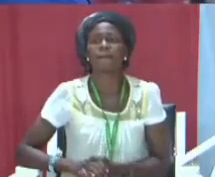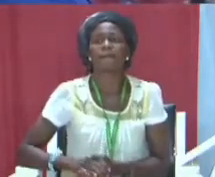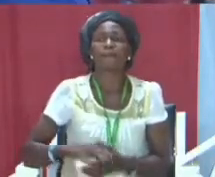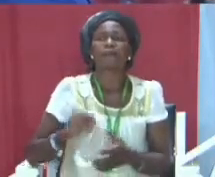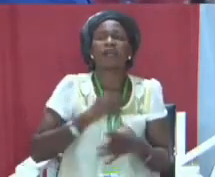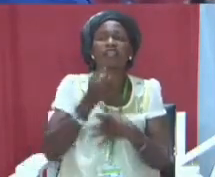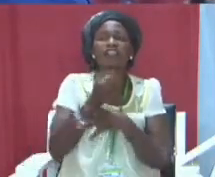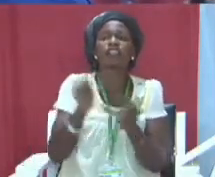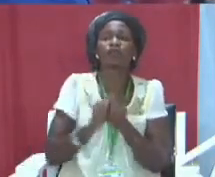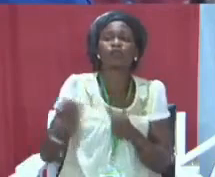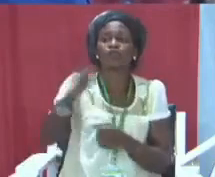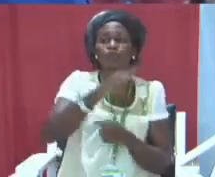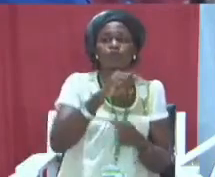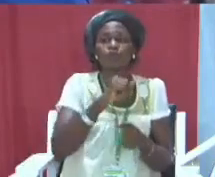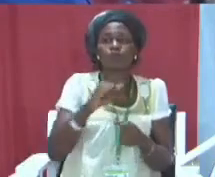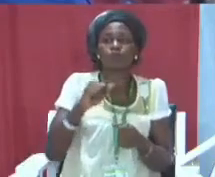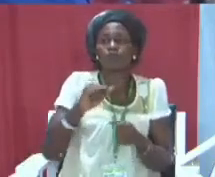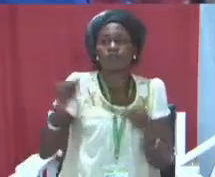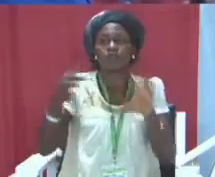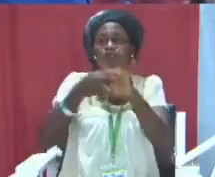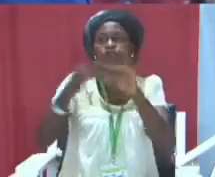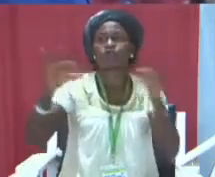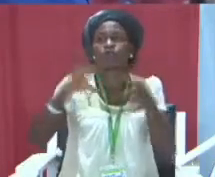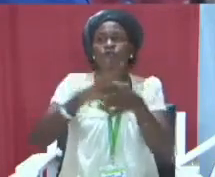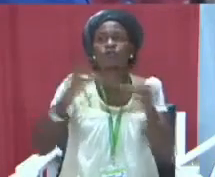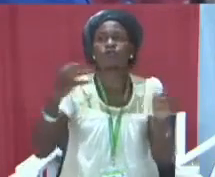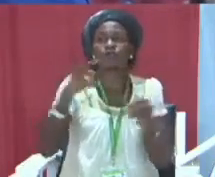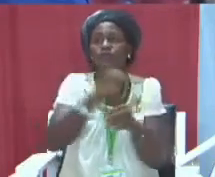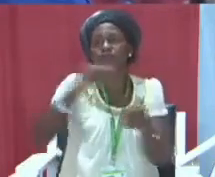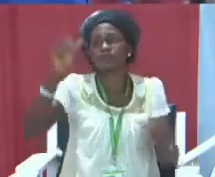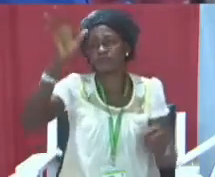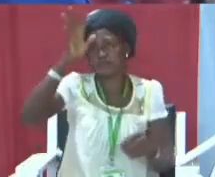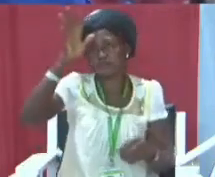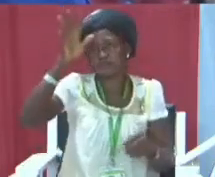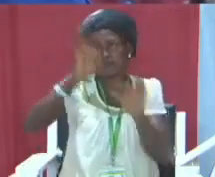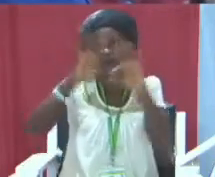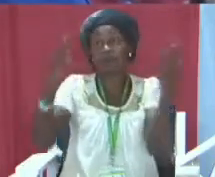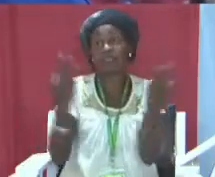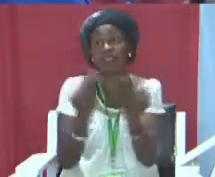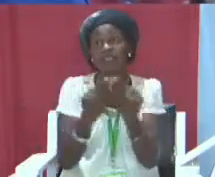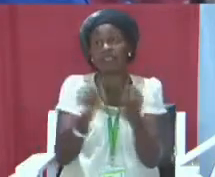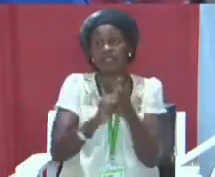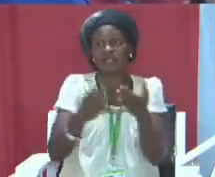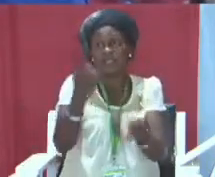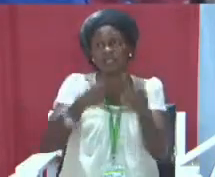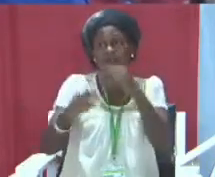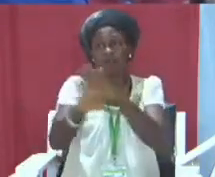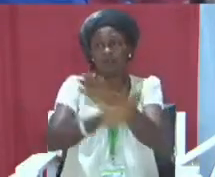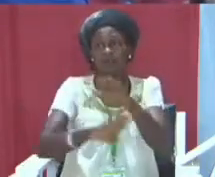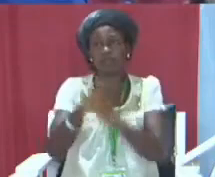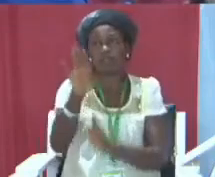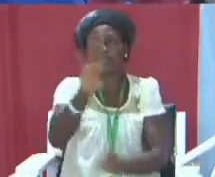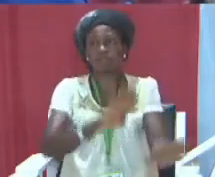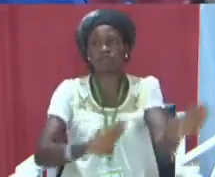I share with you a contemporary story of a family that came under siege.